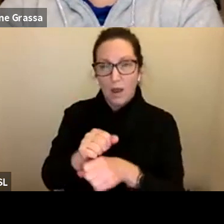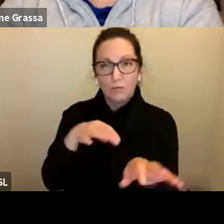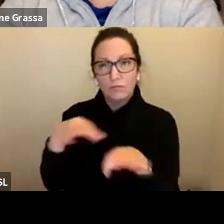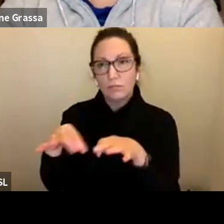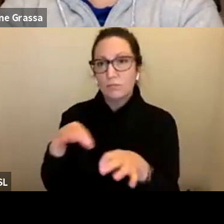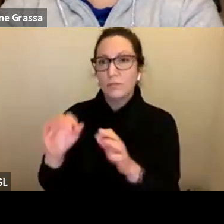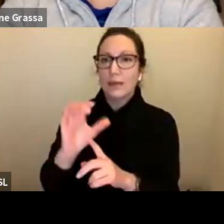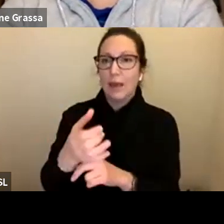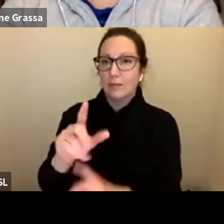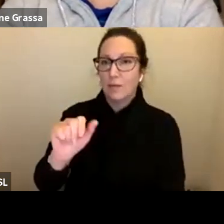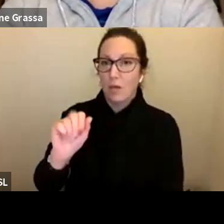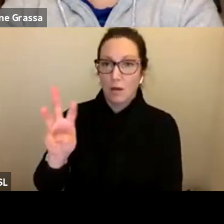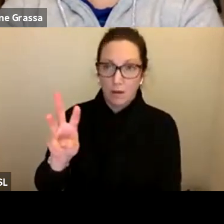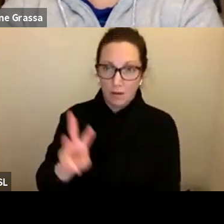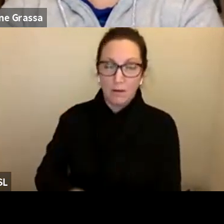which